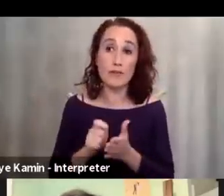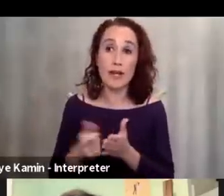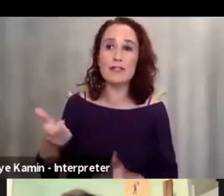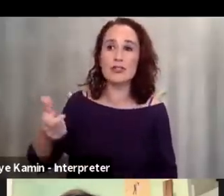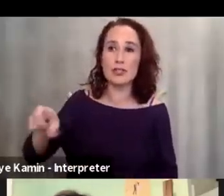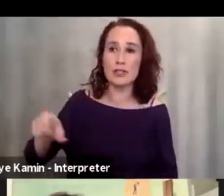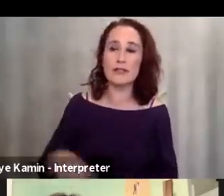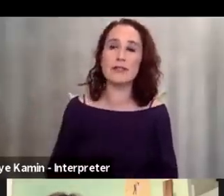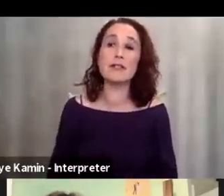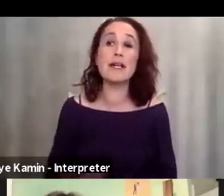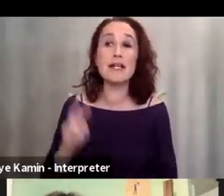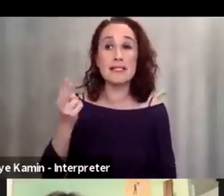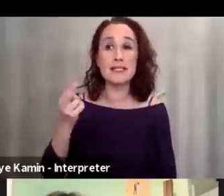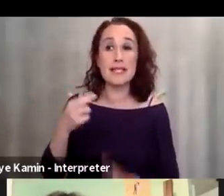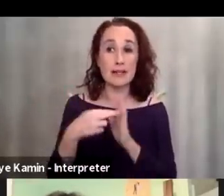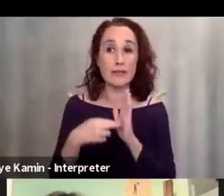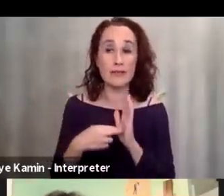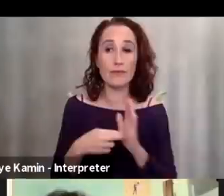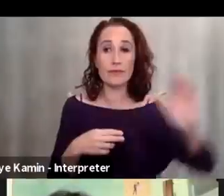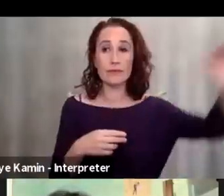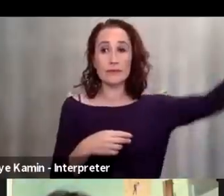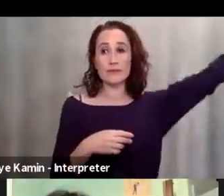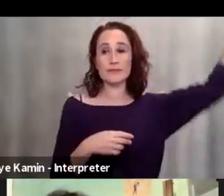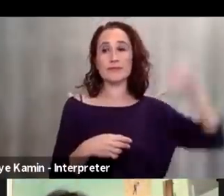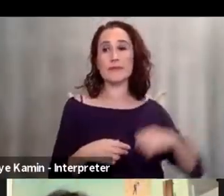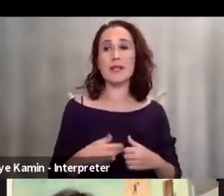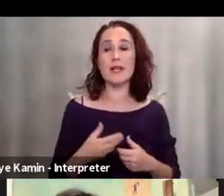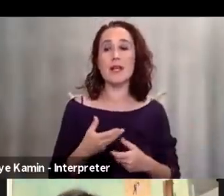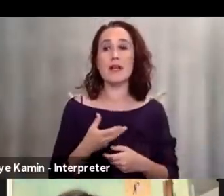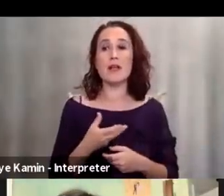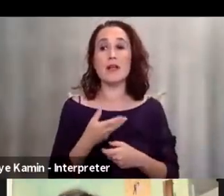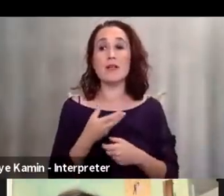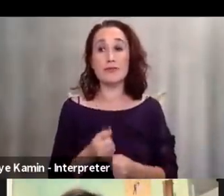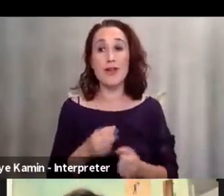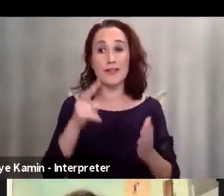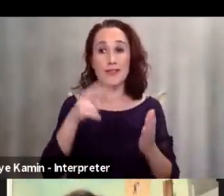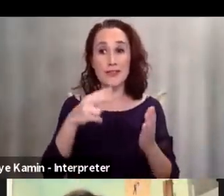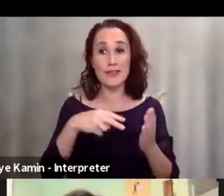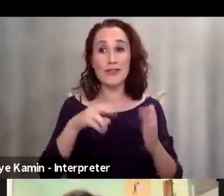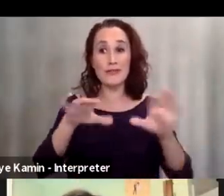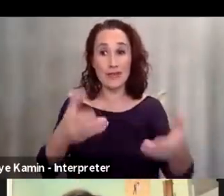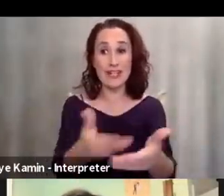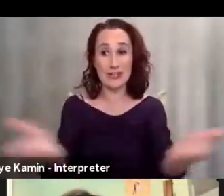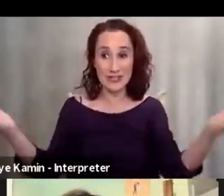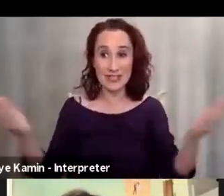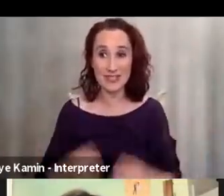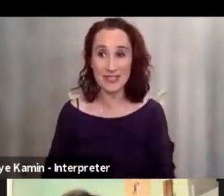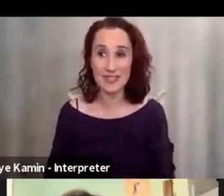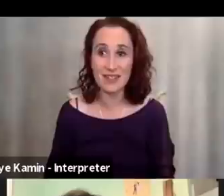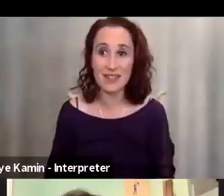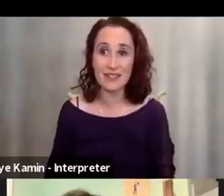down. And my second rule is to trust your readers. So